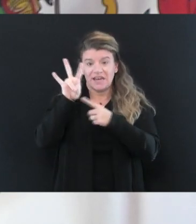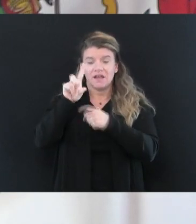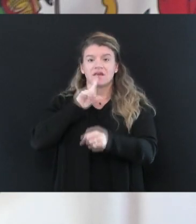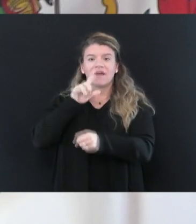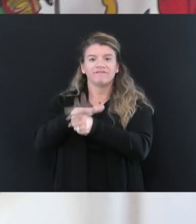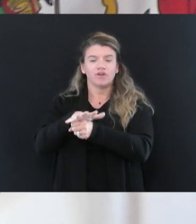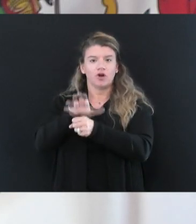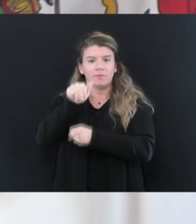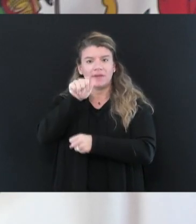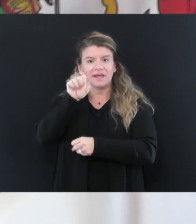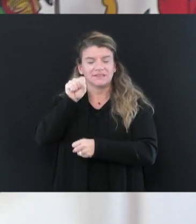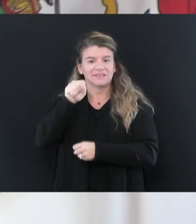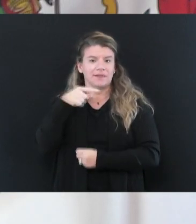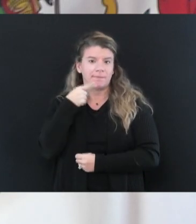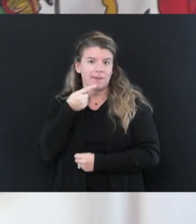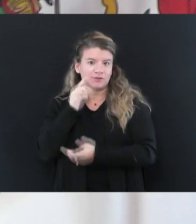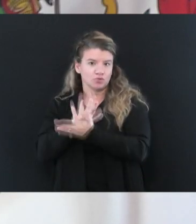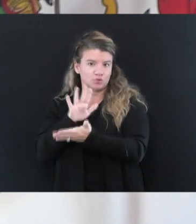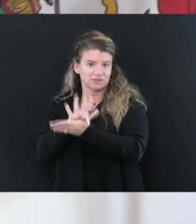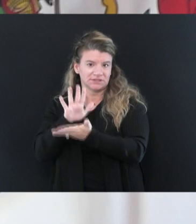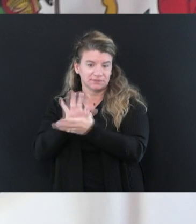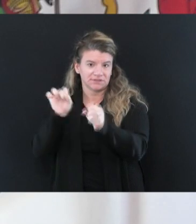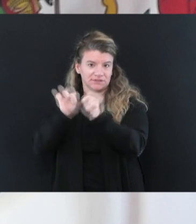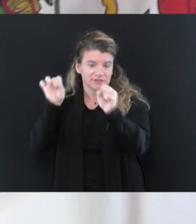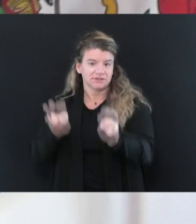cases in the public schools systems that